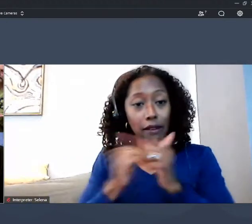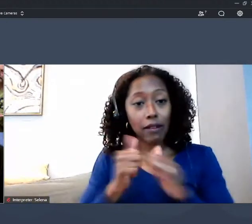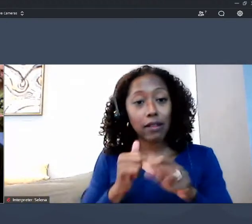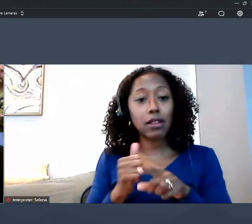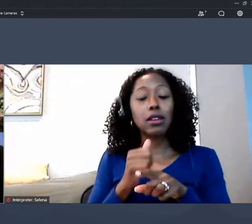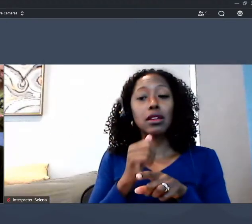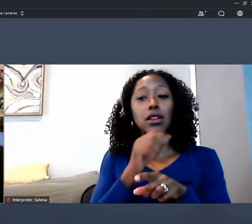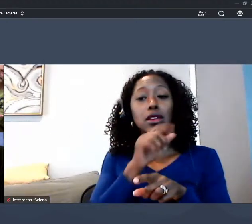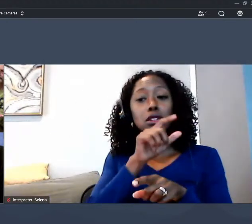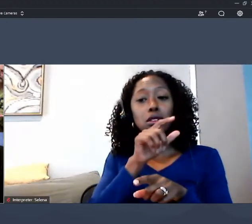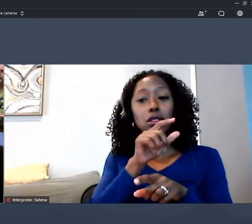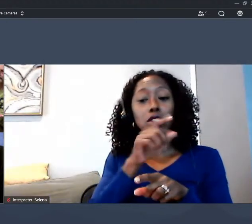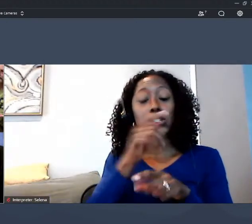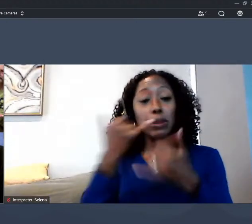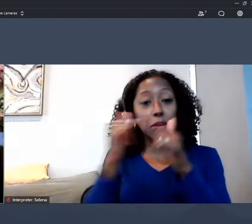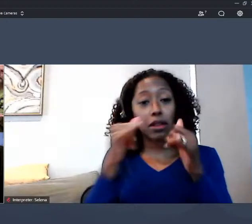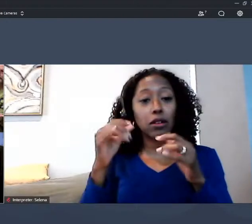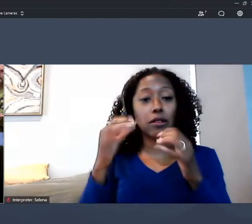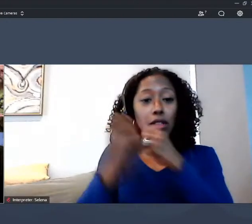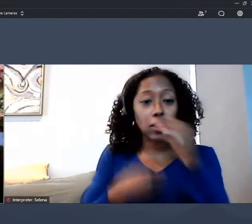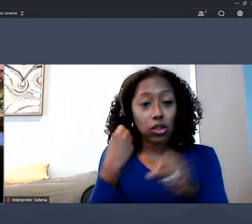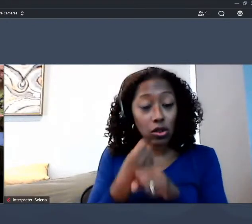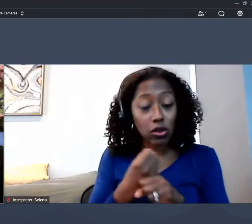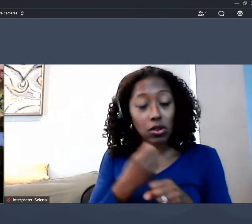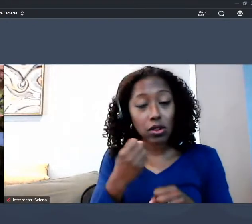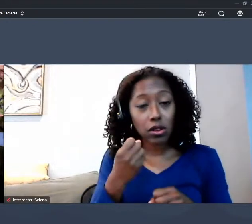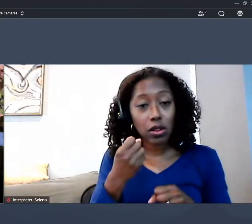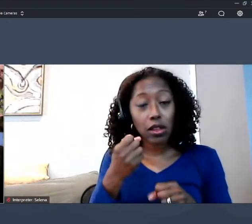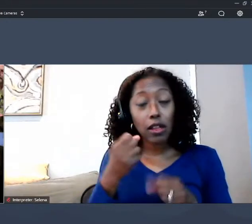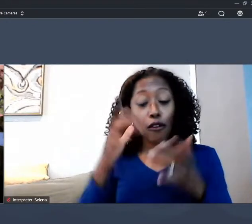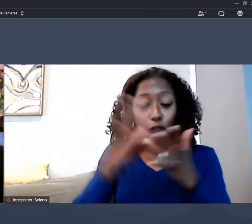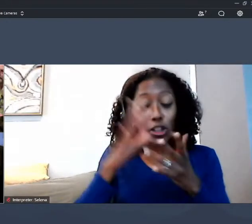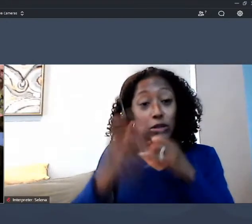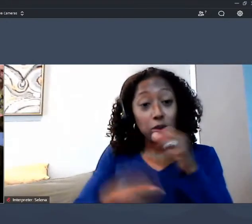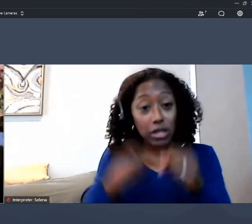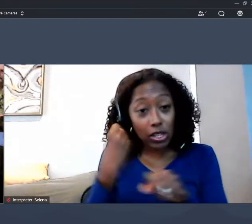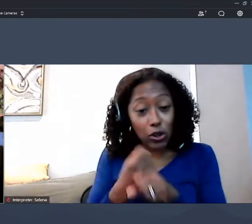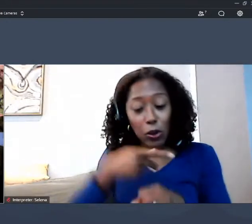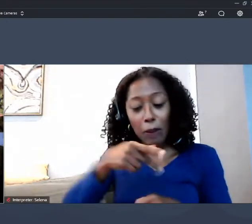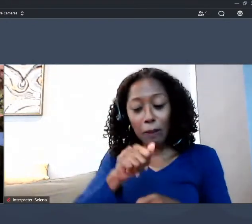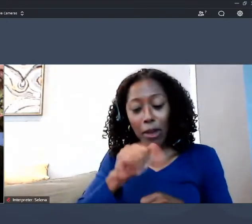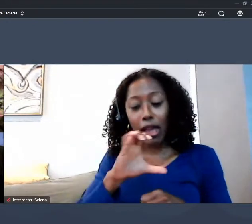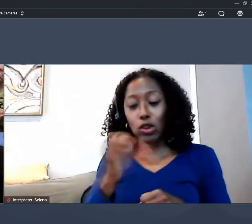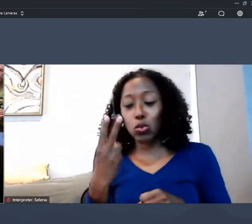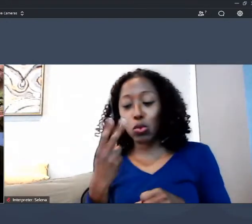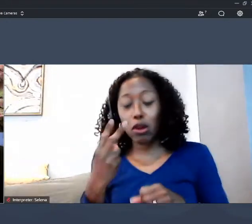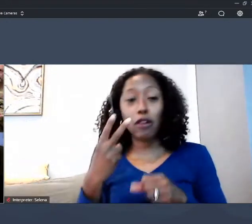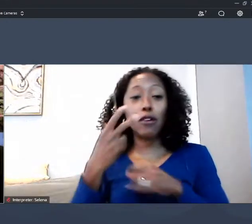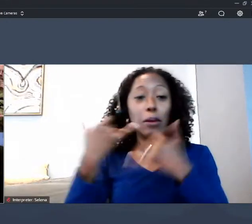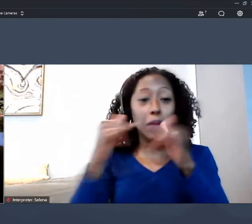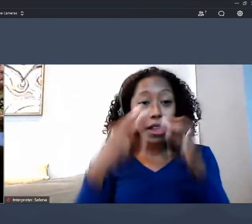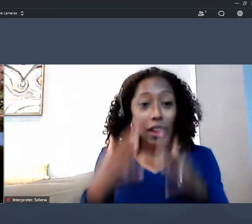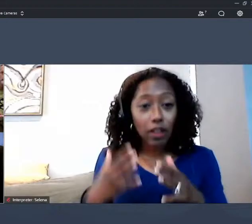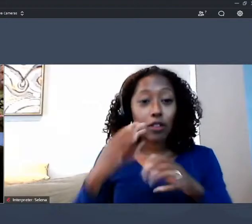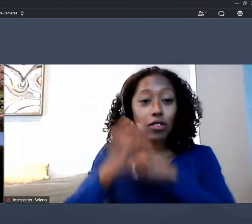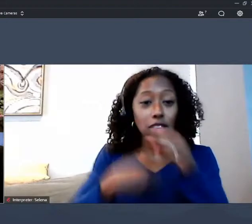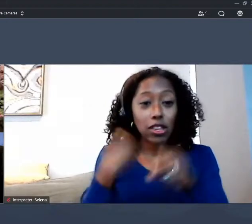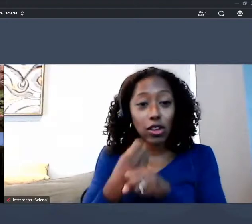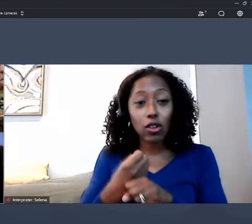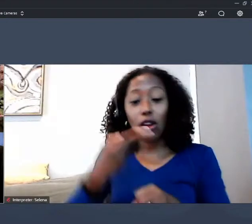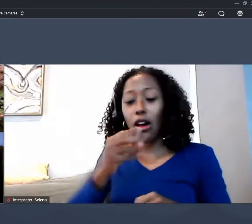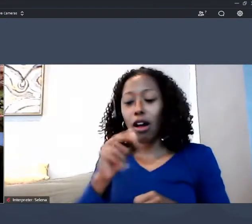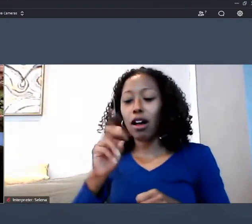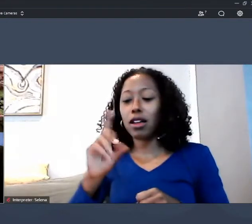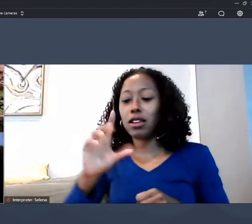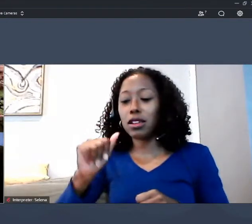Ping WGCA Player of the Year, Ping WGCA Freshman of the Year, Pac-12 Player of the Year, Pac-12 Newcomer of the Year, Honda Sport Award winner